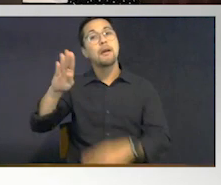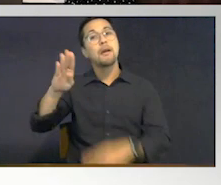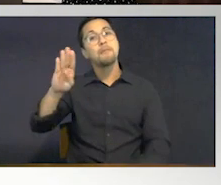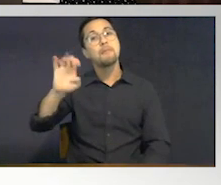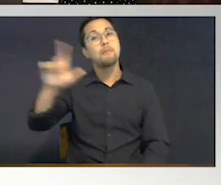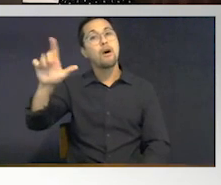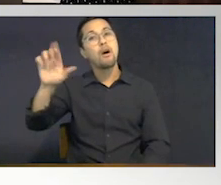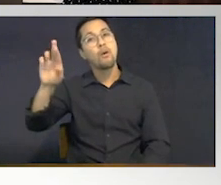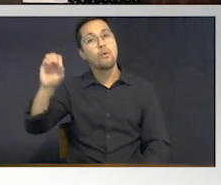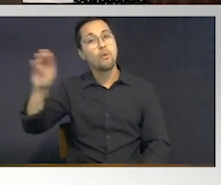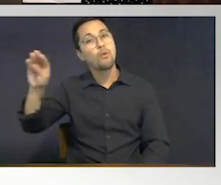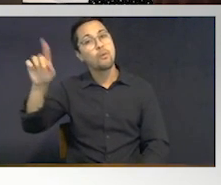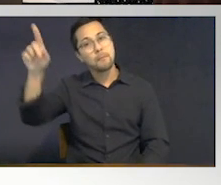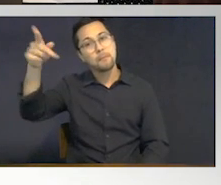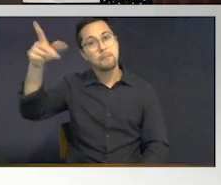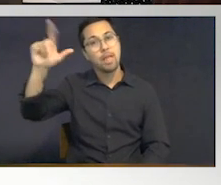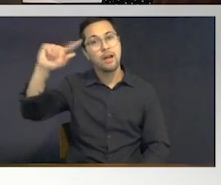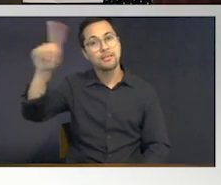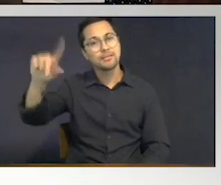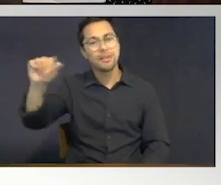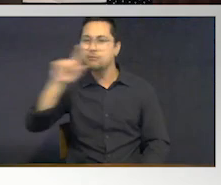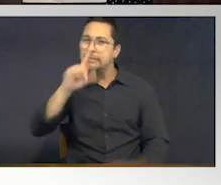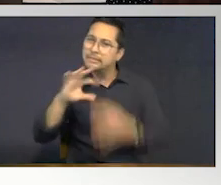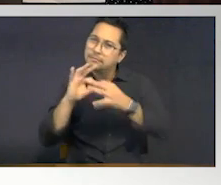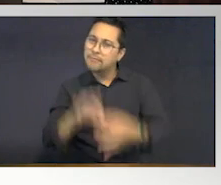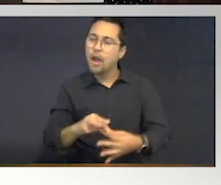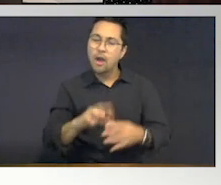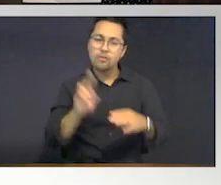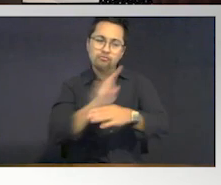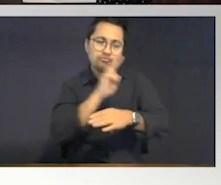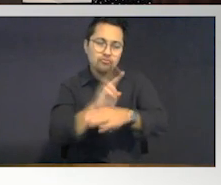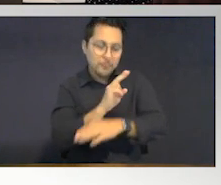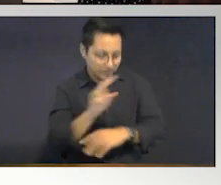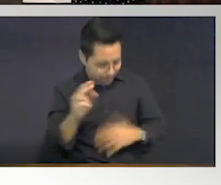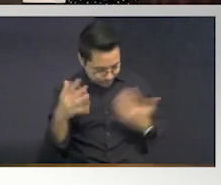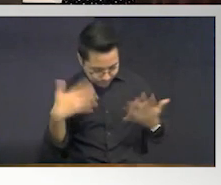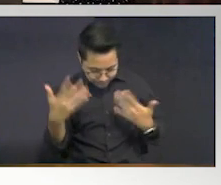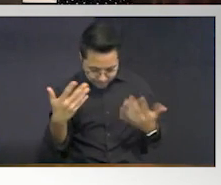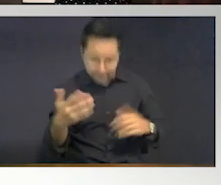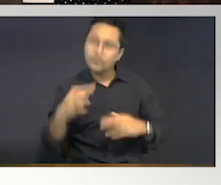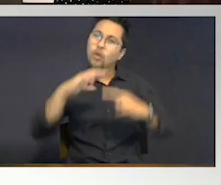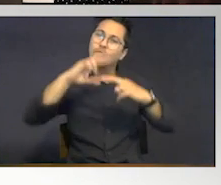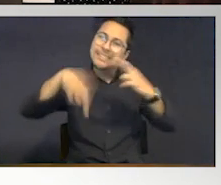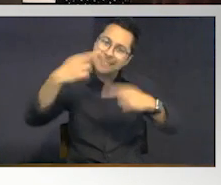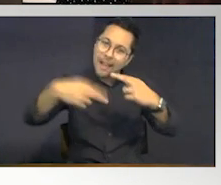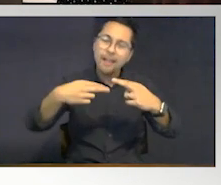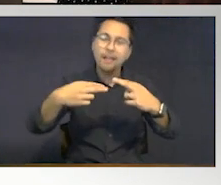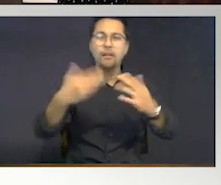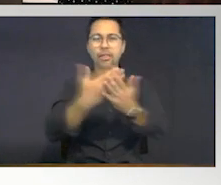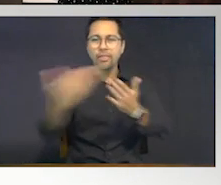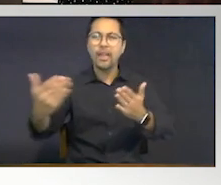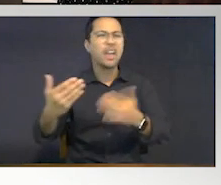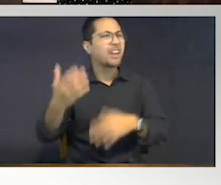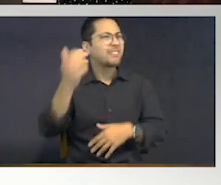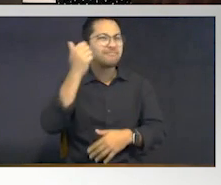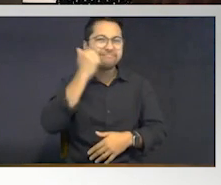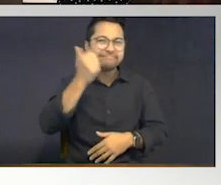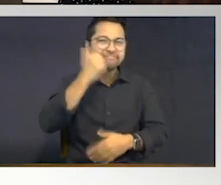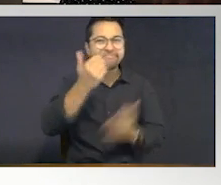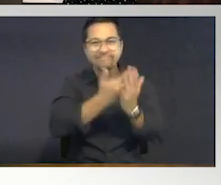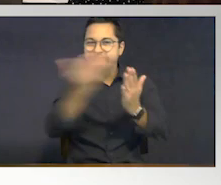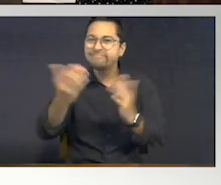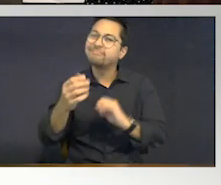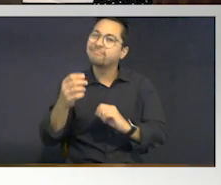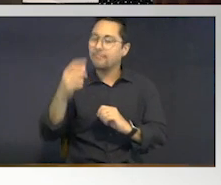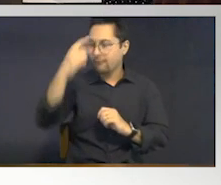the plaza room, that is centered around using recycled items and day-to-day items